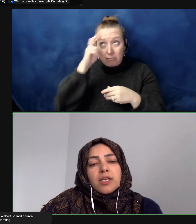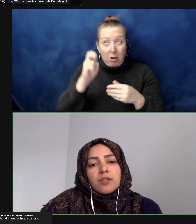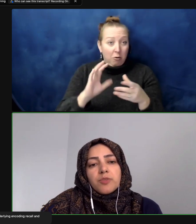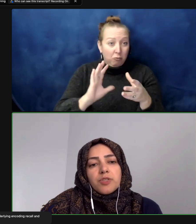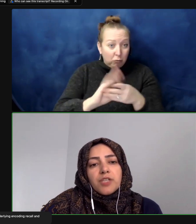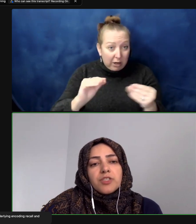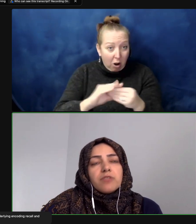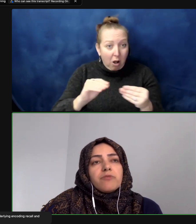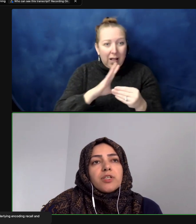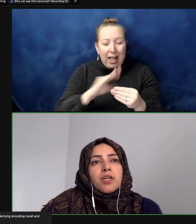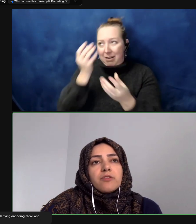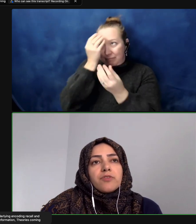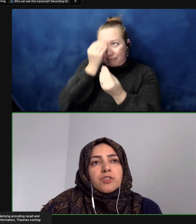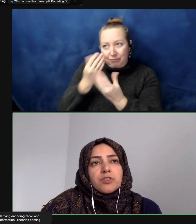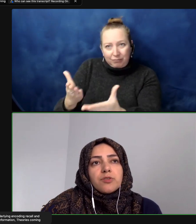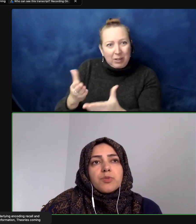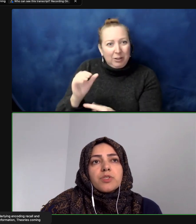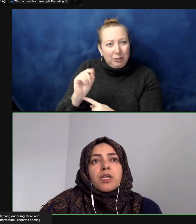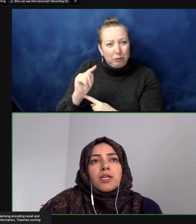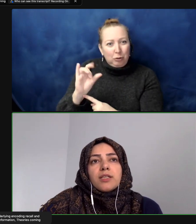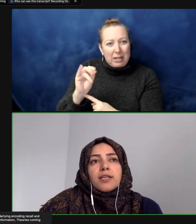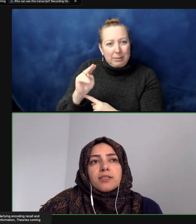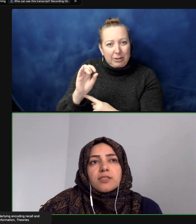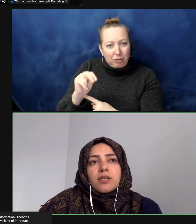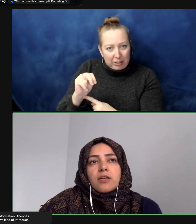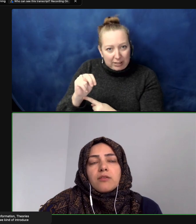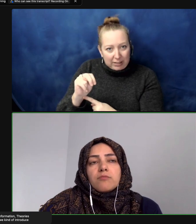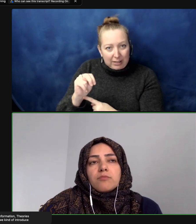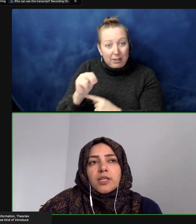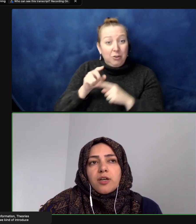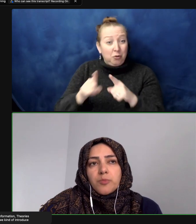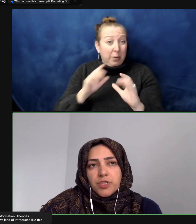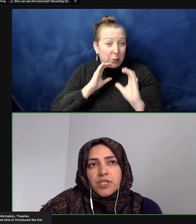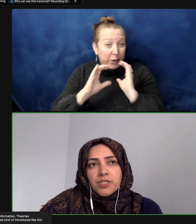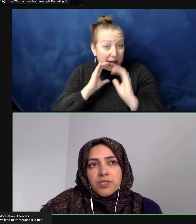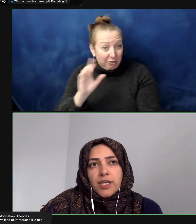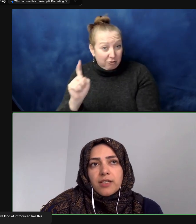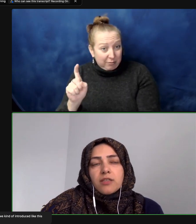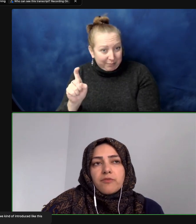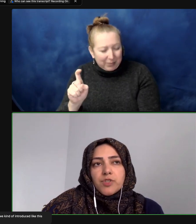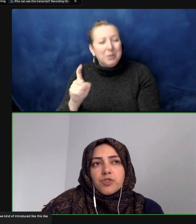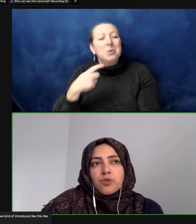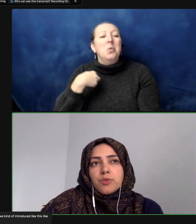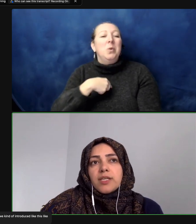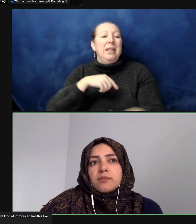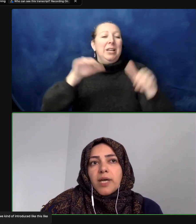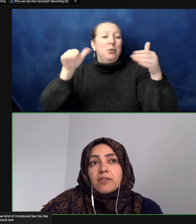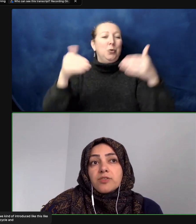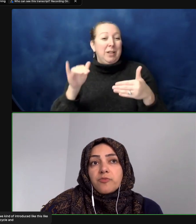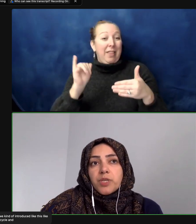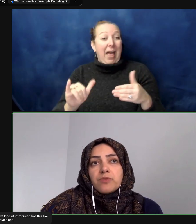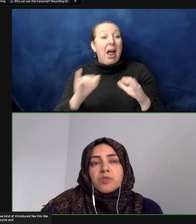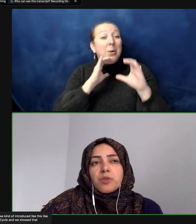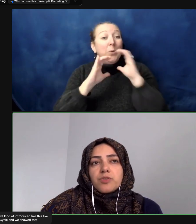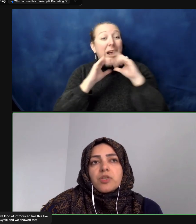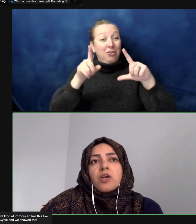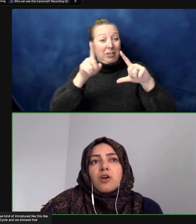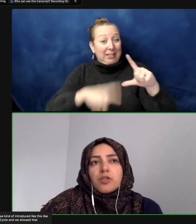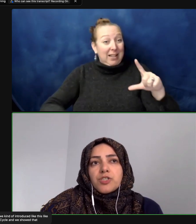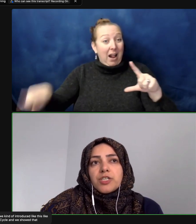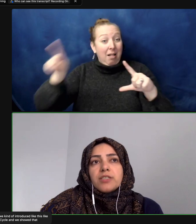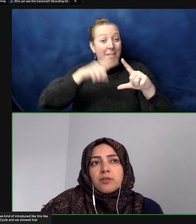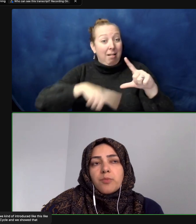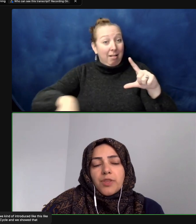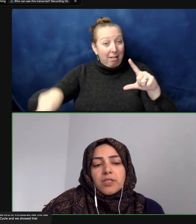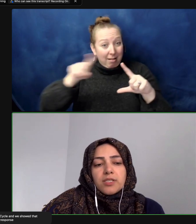via communication? We kind of introduced this communication cycle, and we showed that patterns of brain response